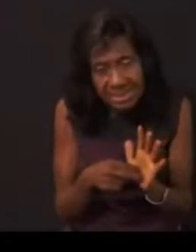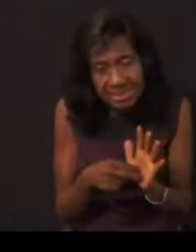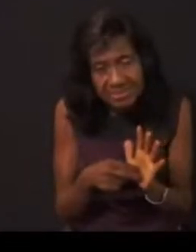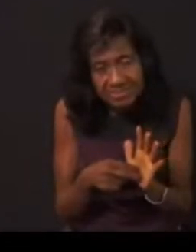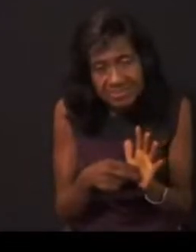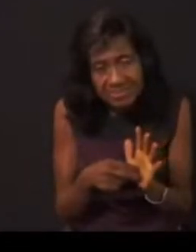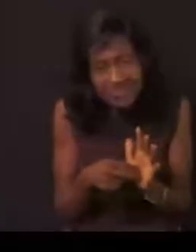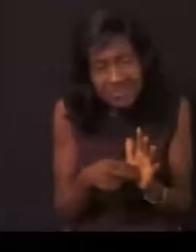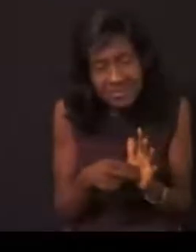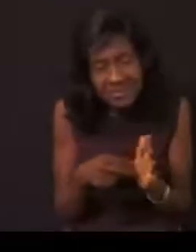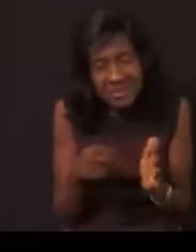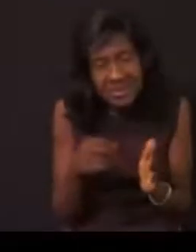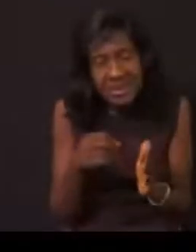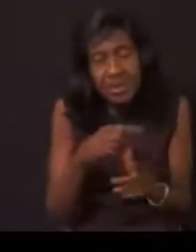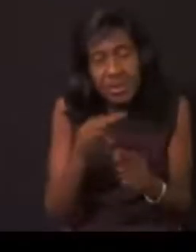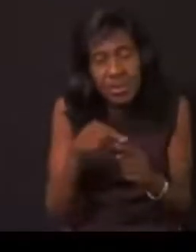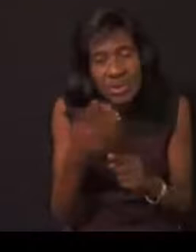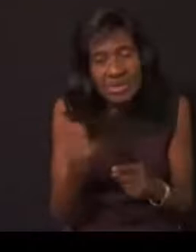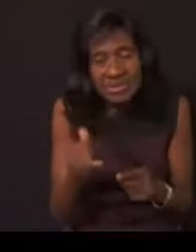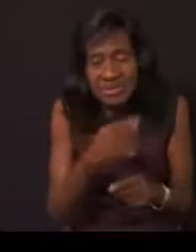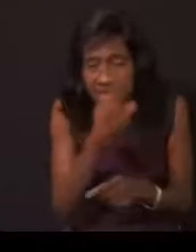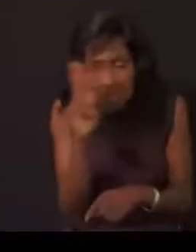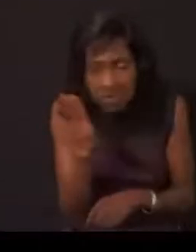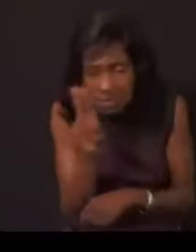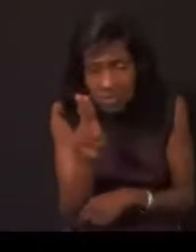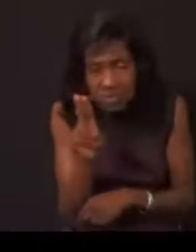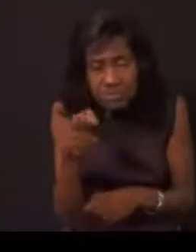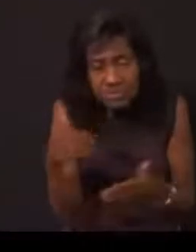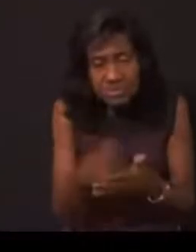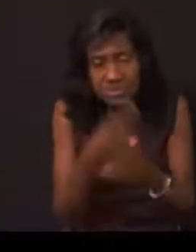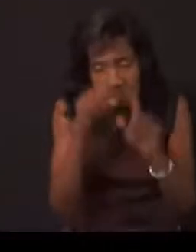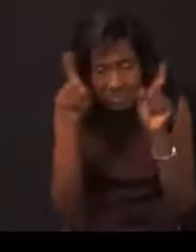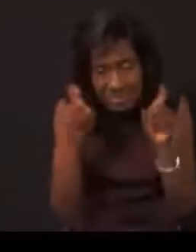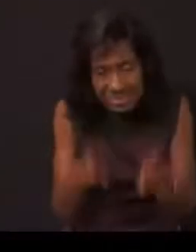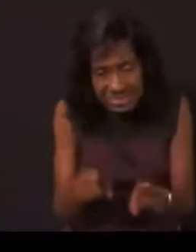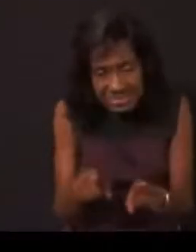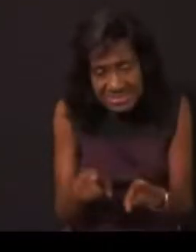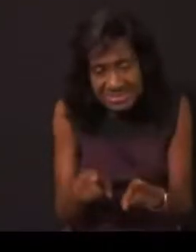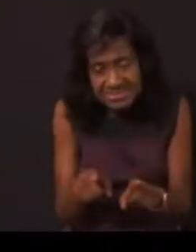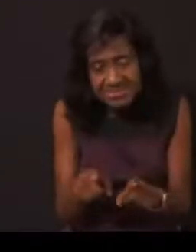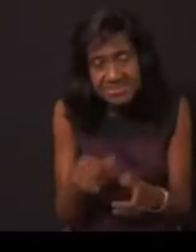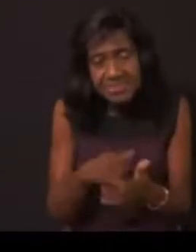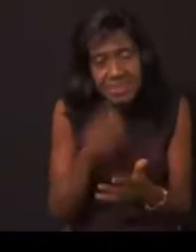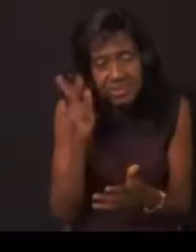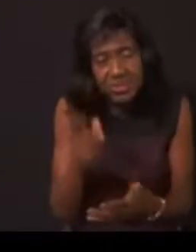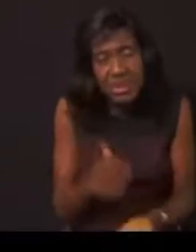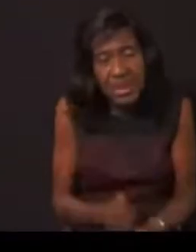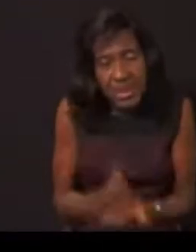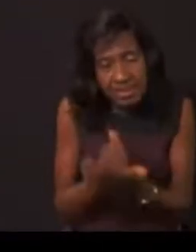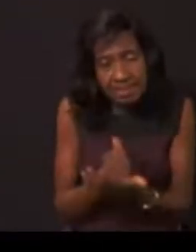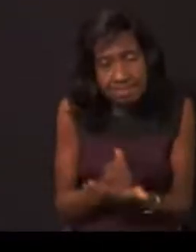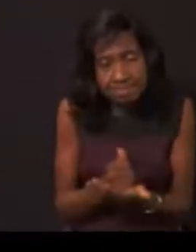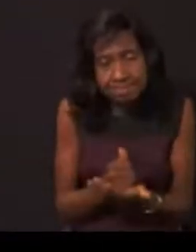of impact through the use of lateral flow tests as we move on down the road.